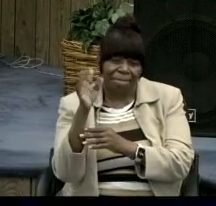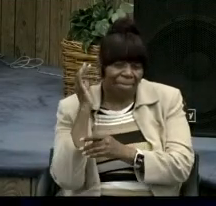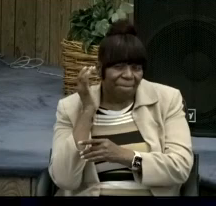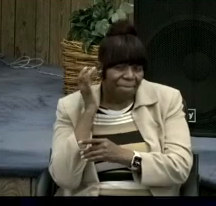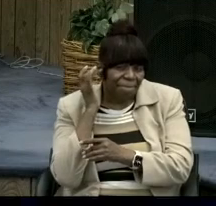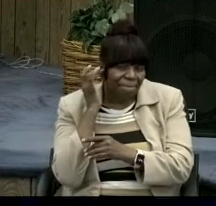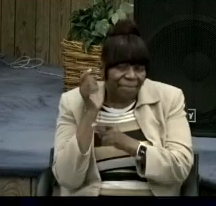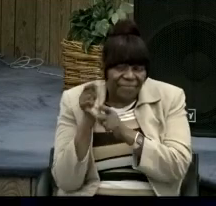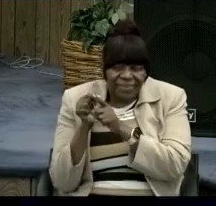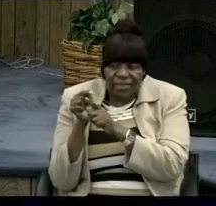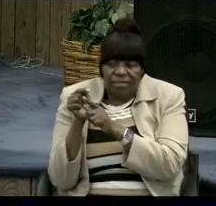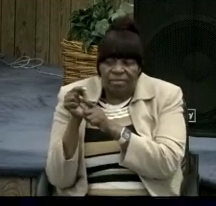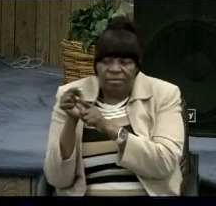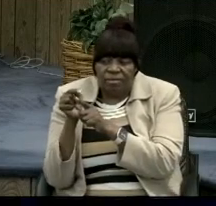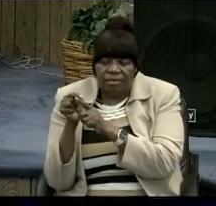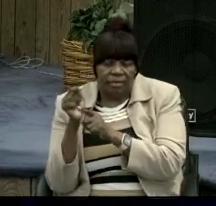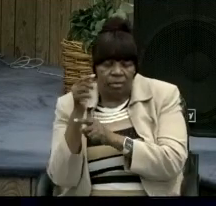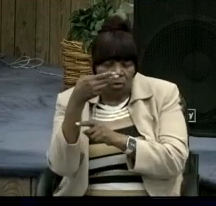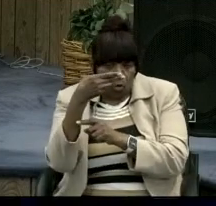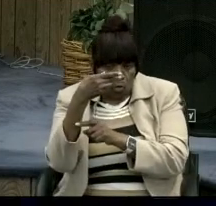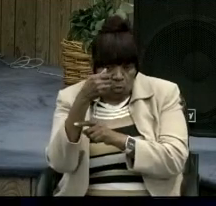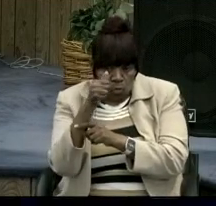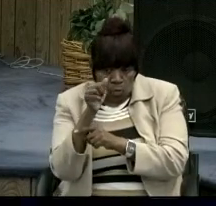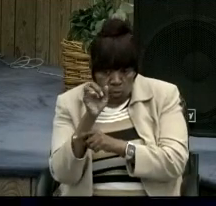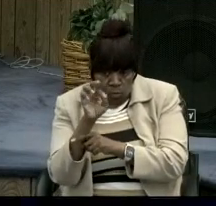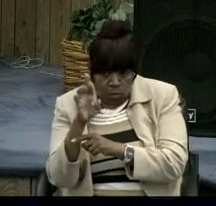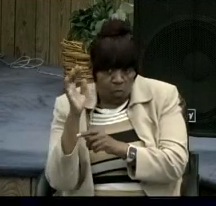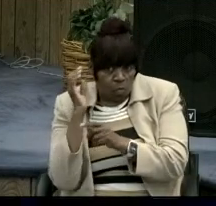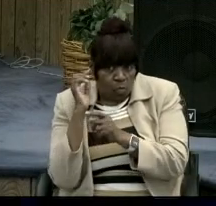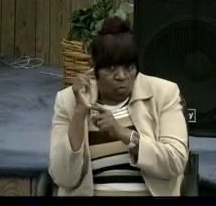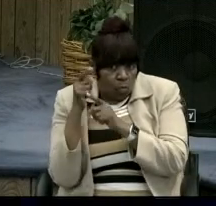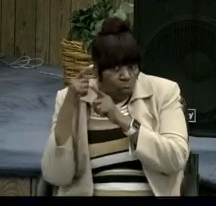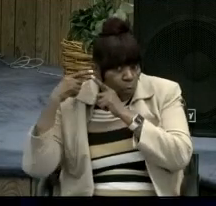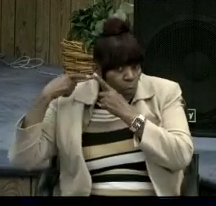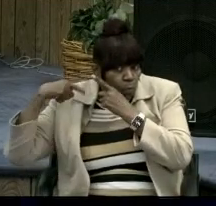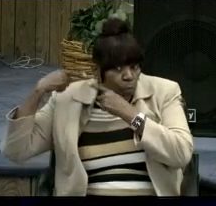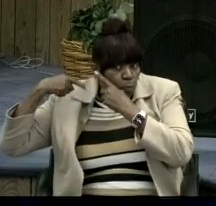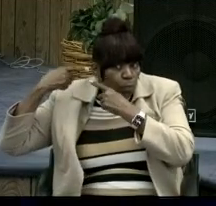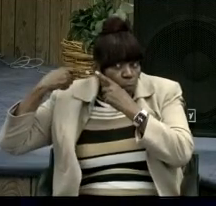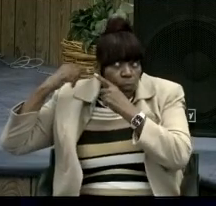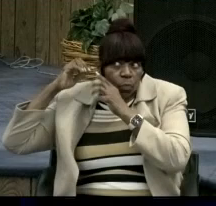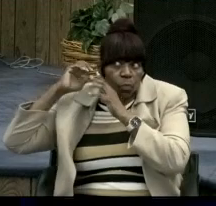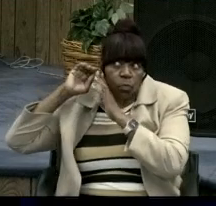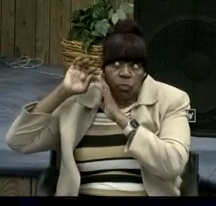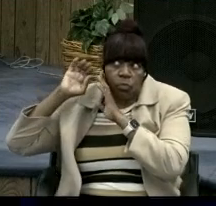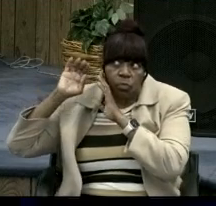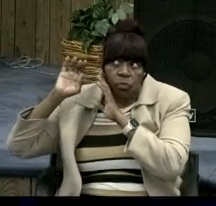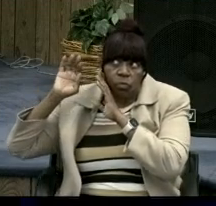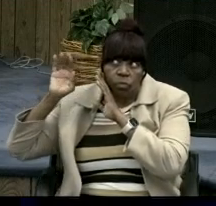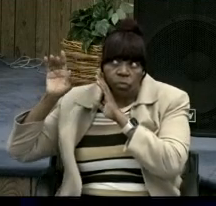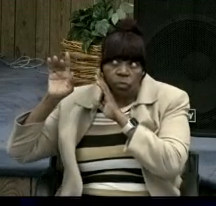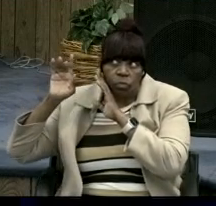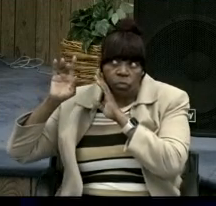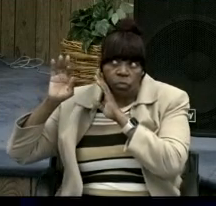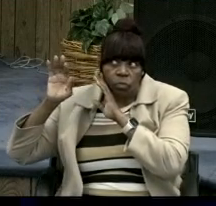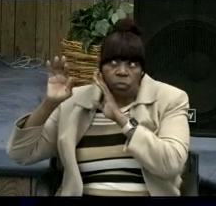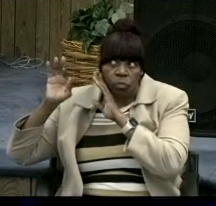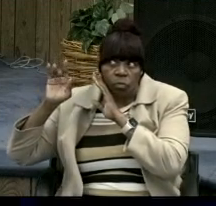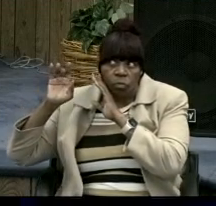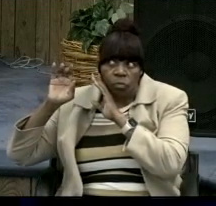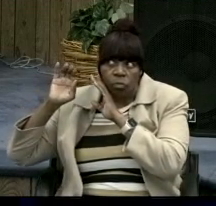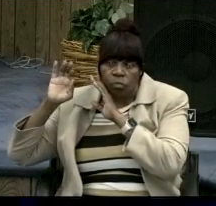sit next to a field of hair. The fibers shake and the hair interprets, and the hair makes